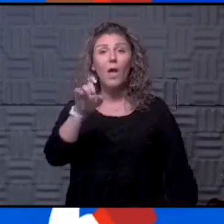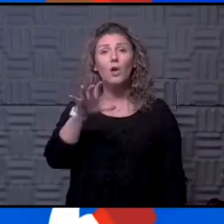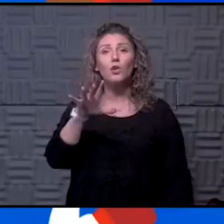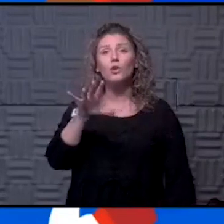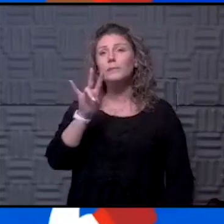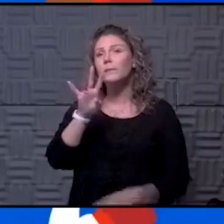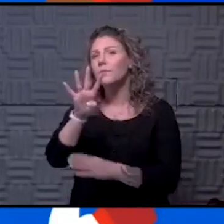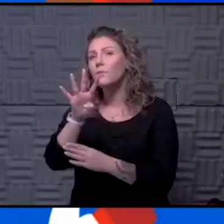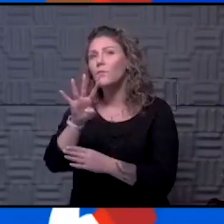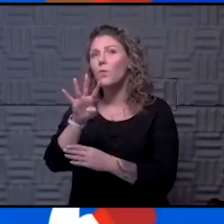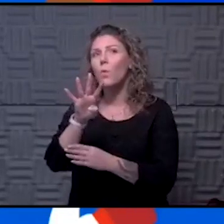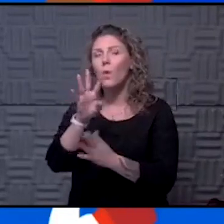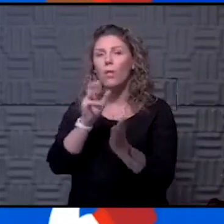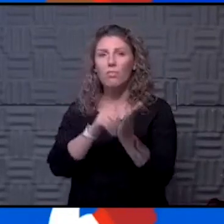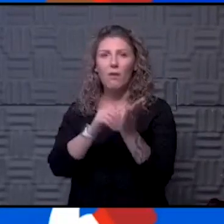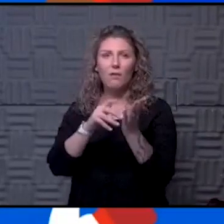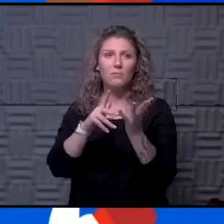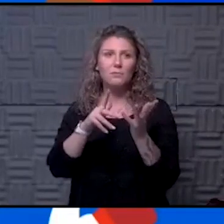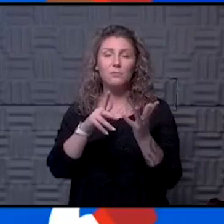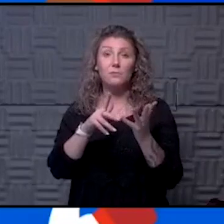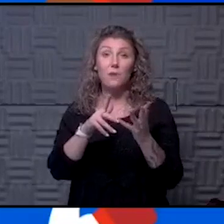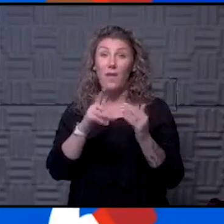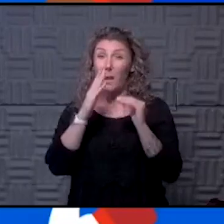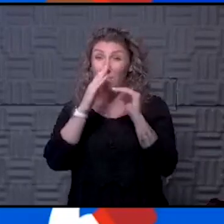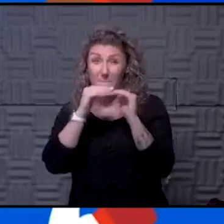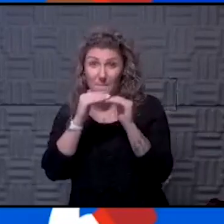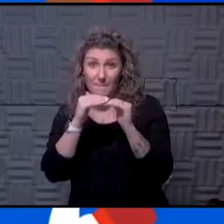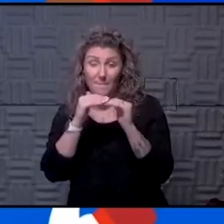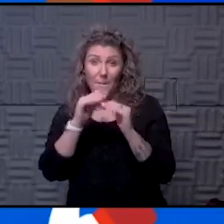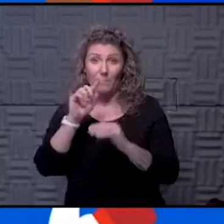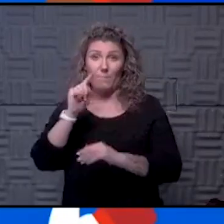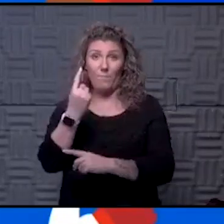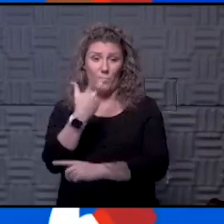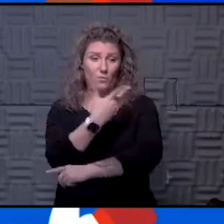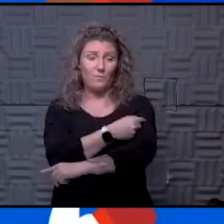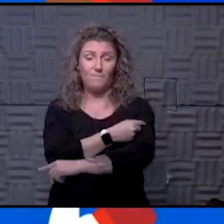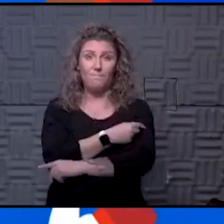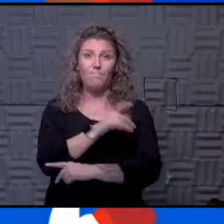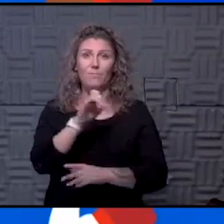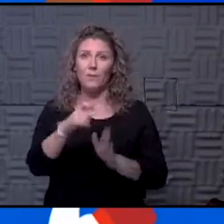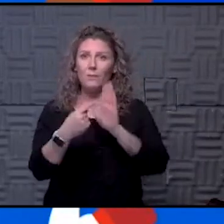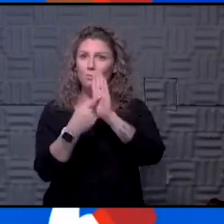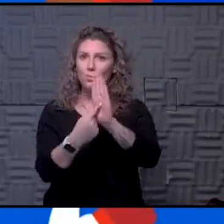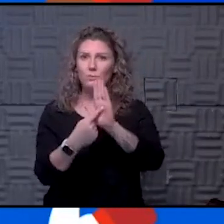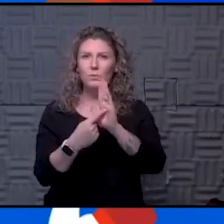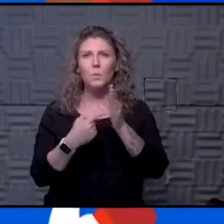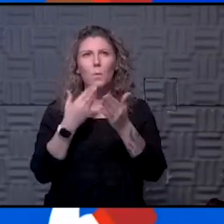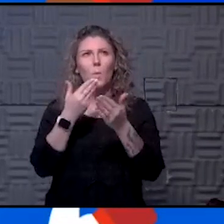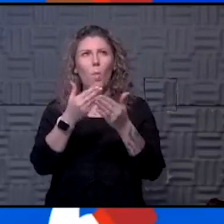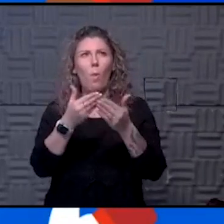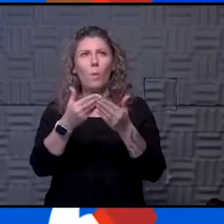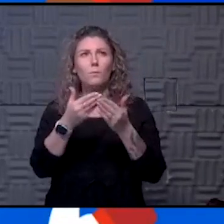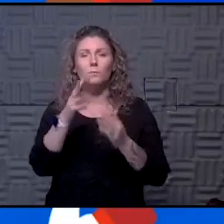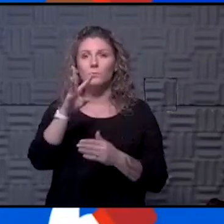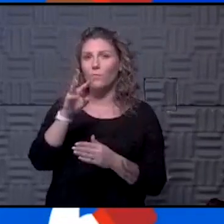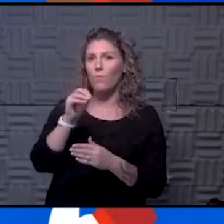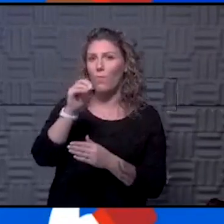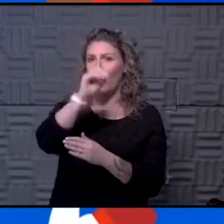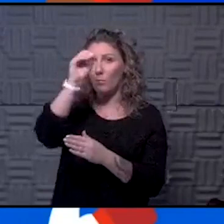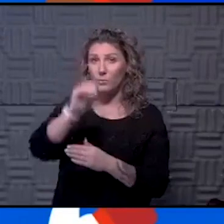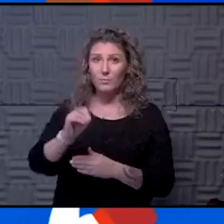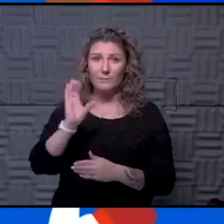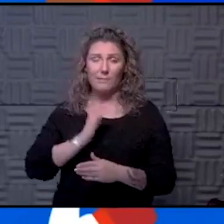174,000 plus haven't received at least the first dose. So that represents pretty close to 40% of our